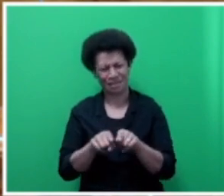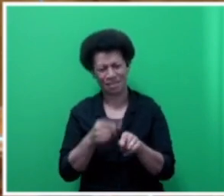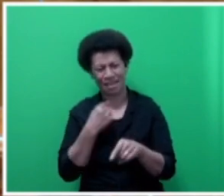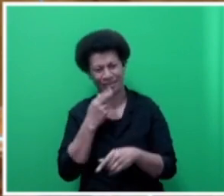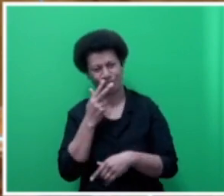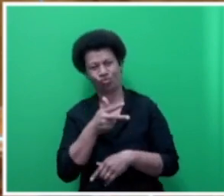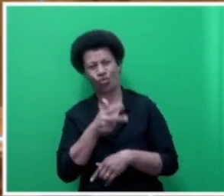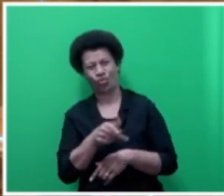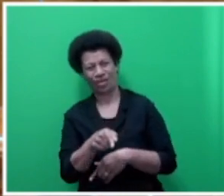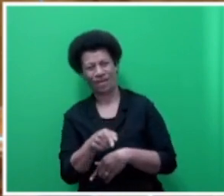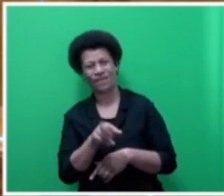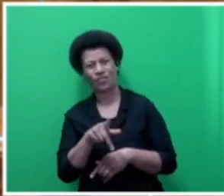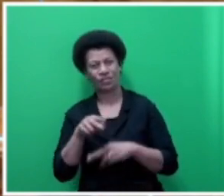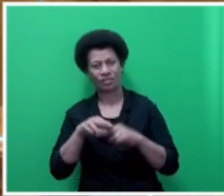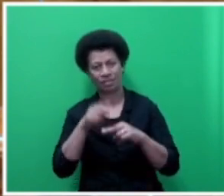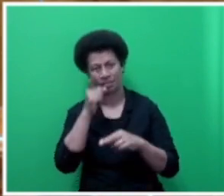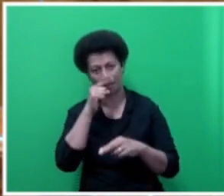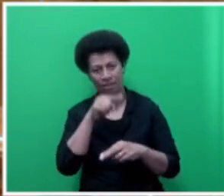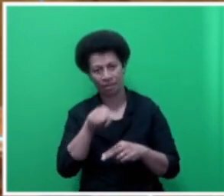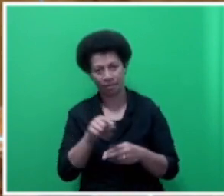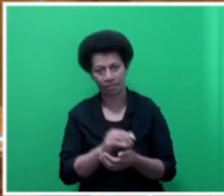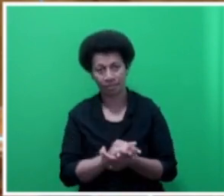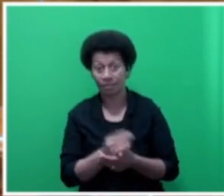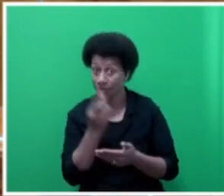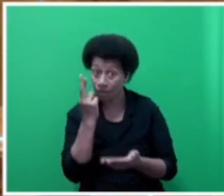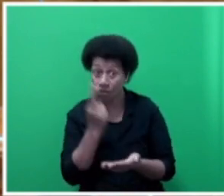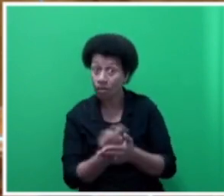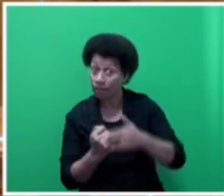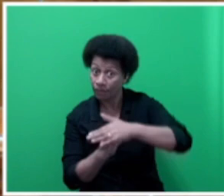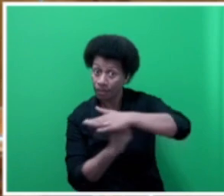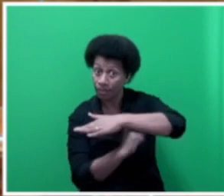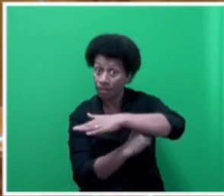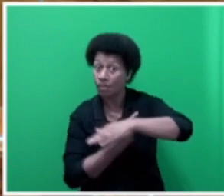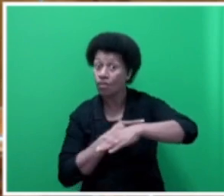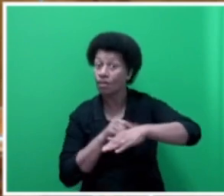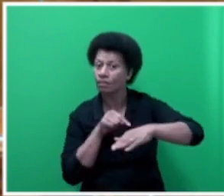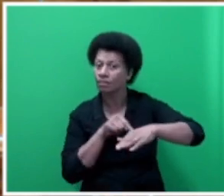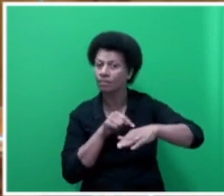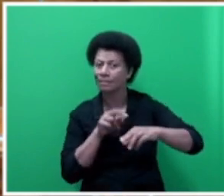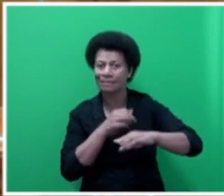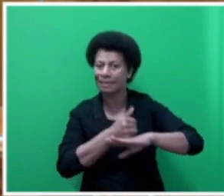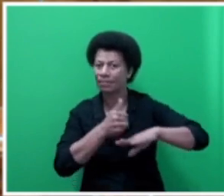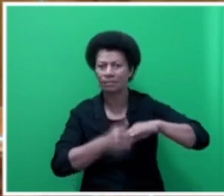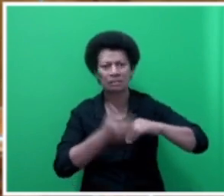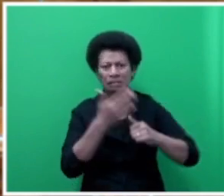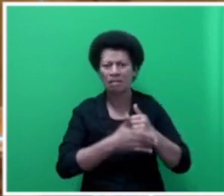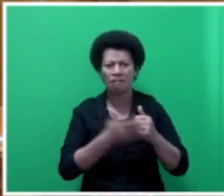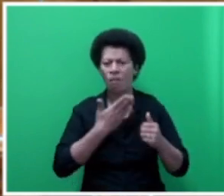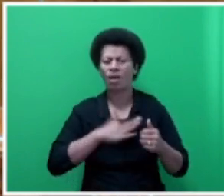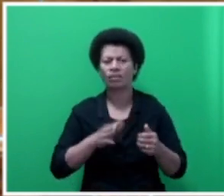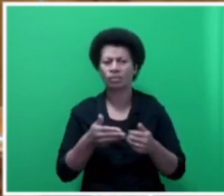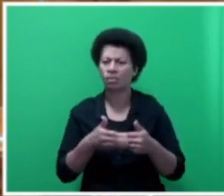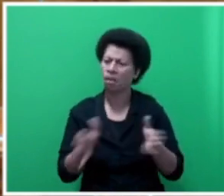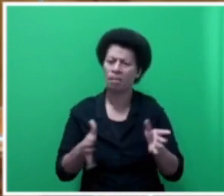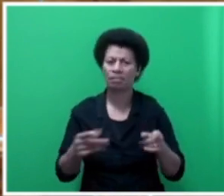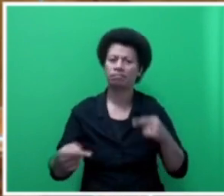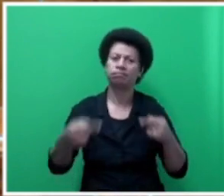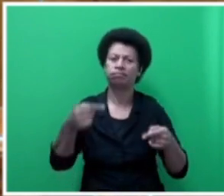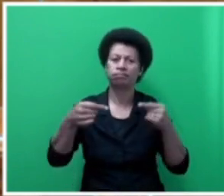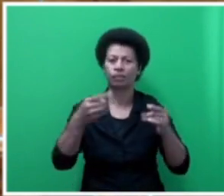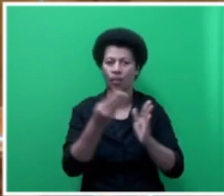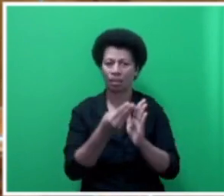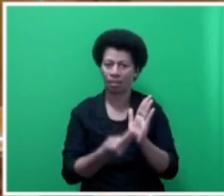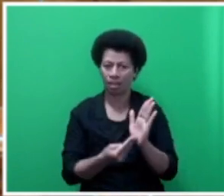country. There are fundamental reasons why the government is not opening up for debate on this appropriation bill.